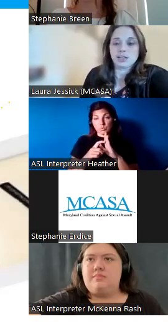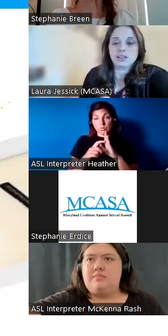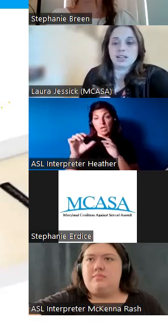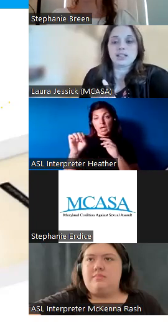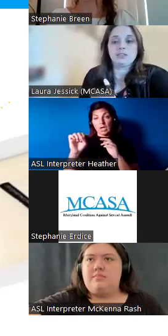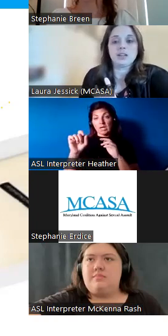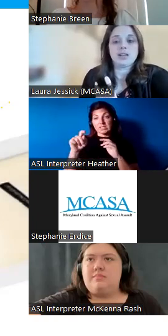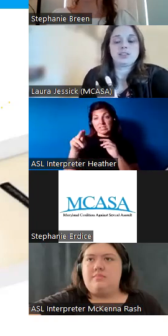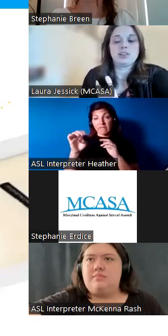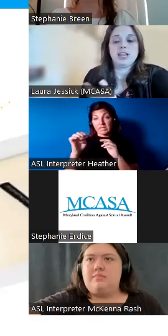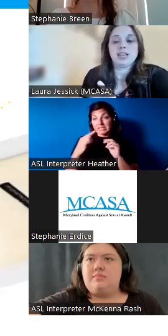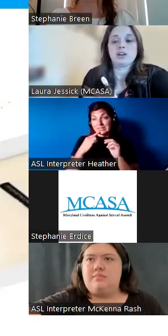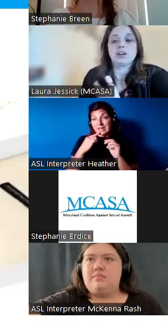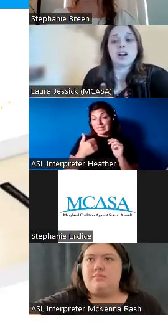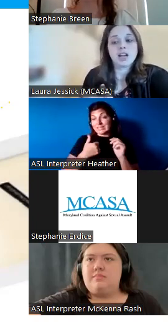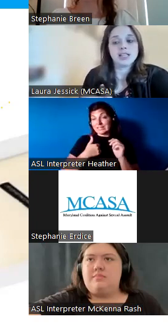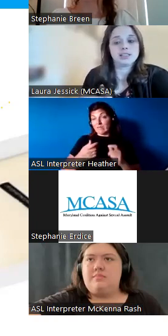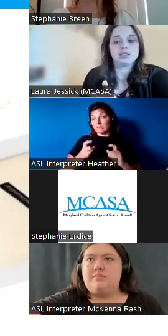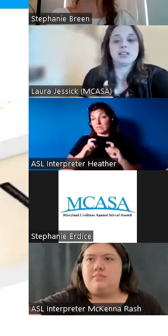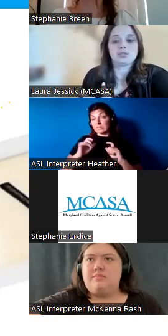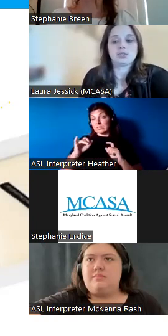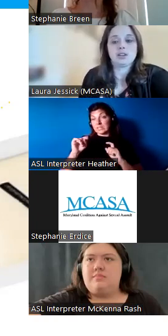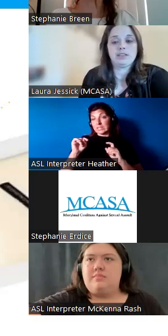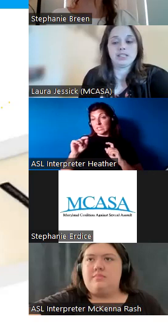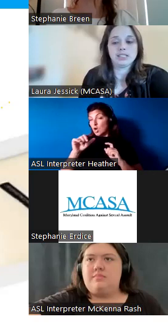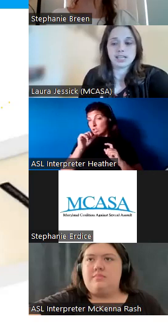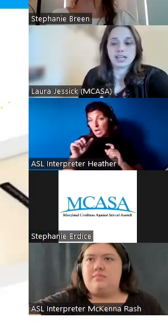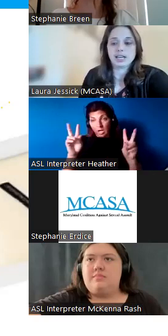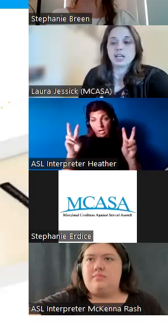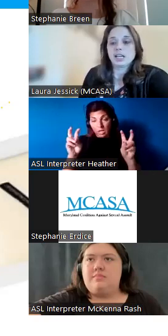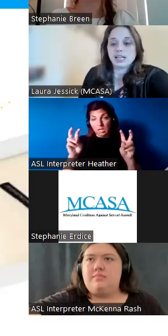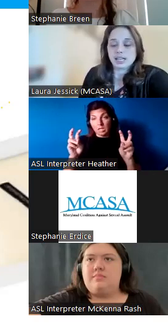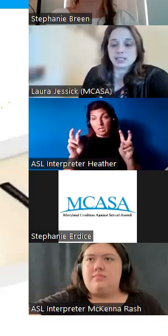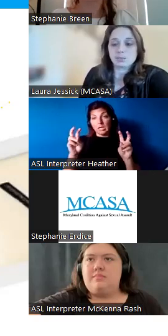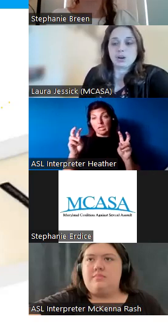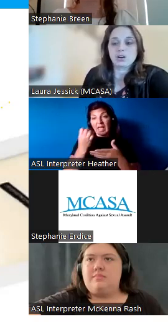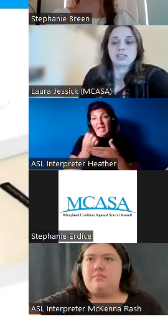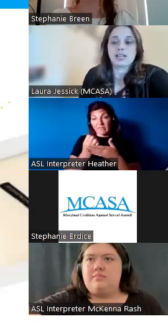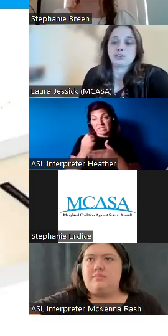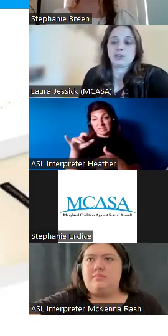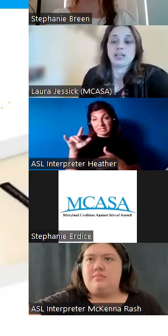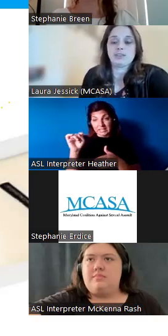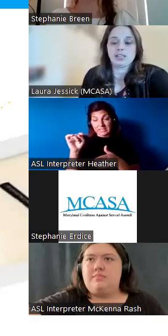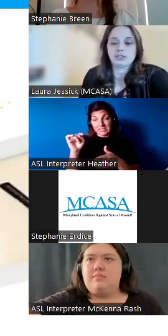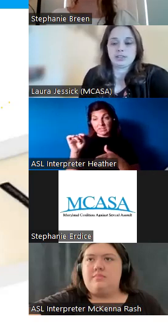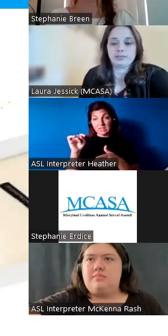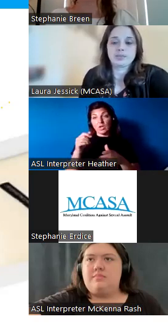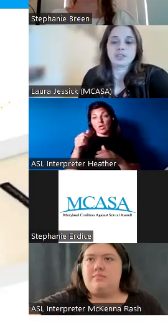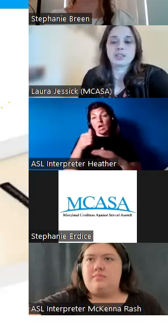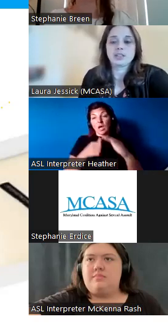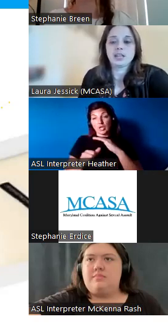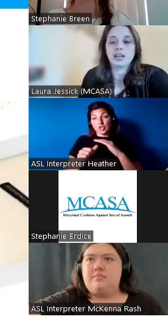said earlier, that self-administered kits are not considered sexual assault evidence kits per the statutory